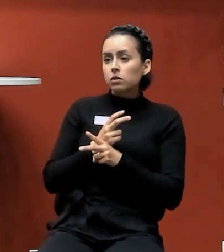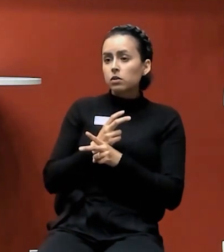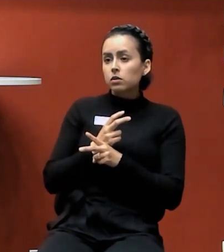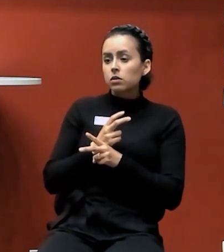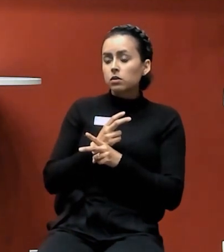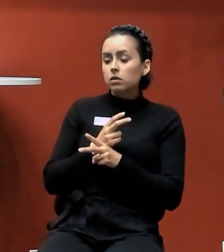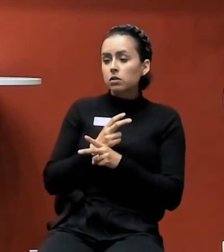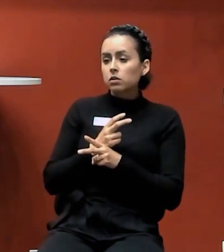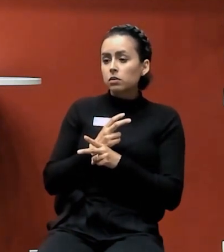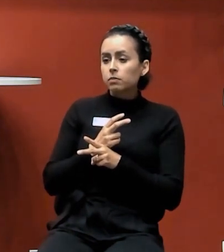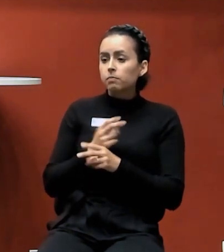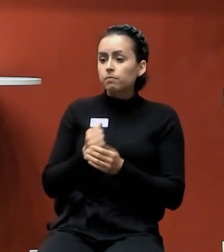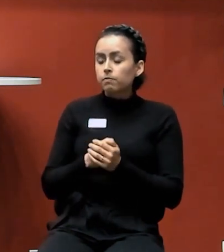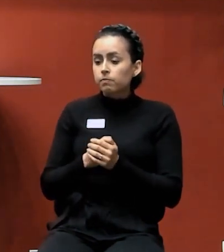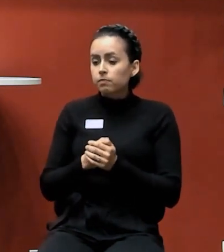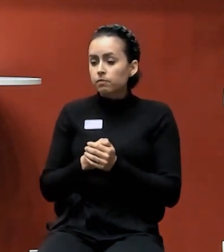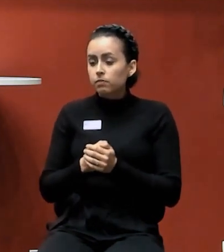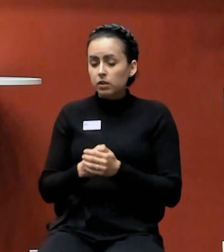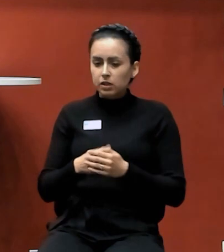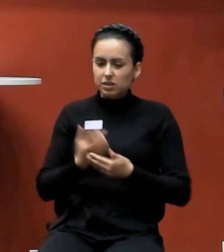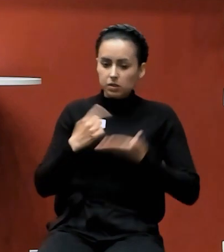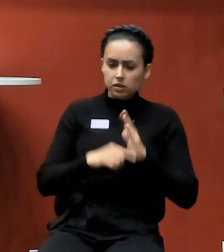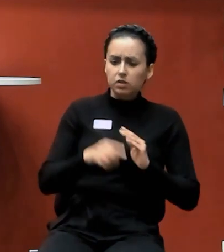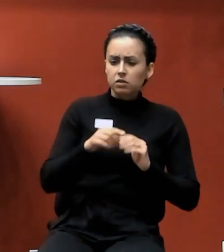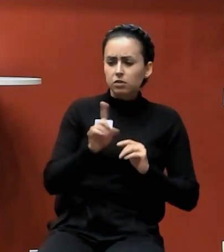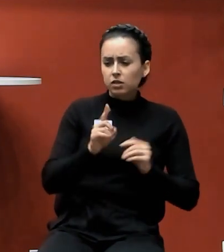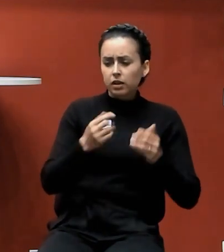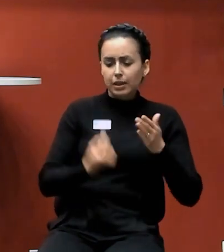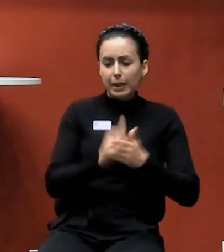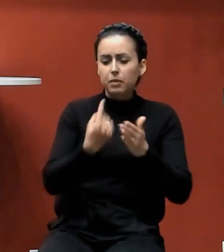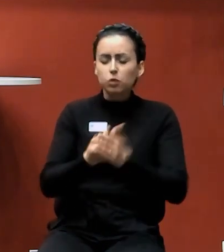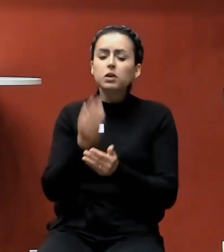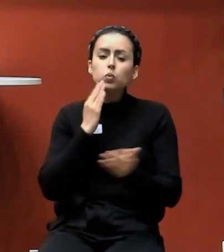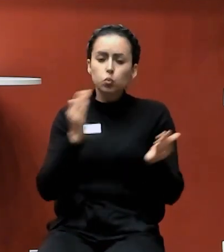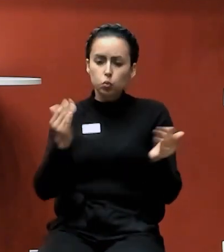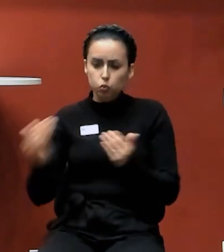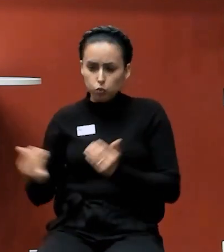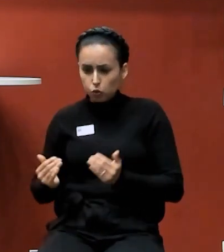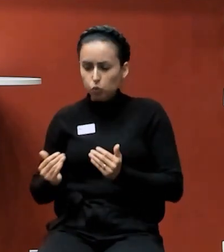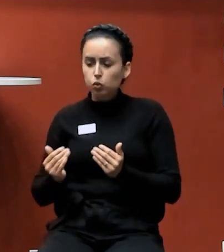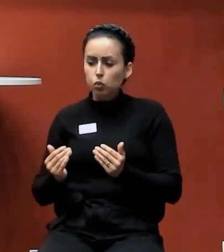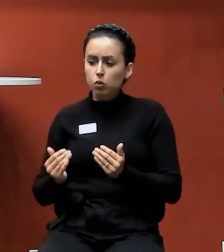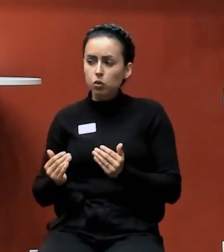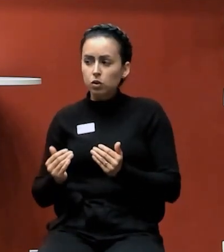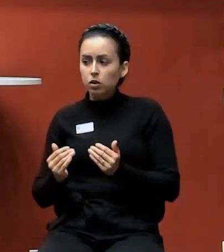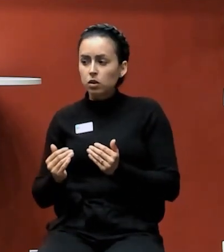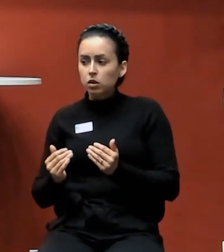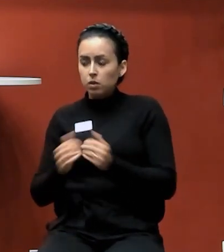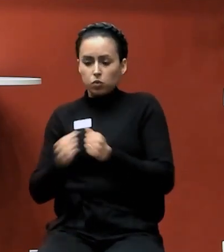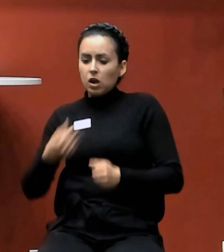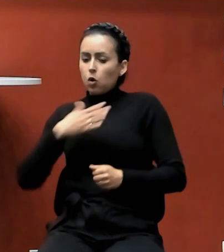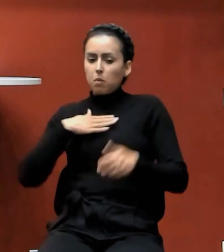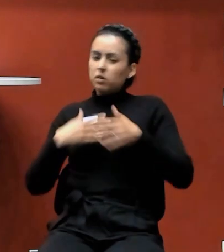being invited at certain events, but not really trying to appreciate my